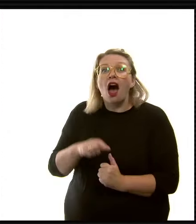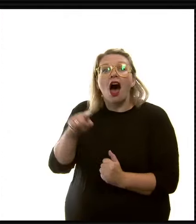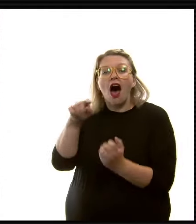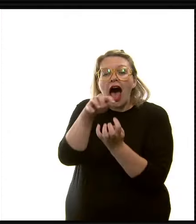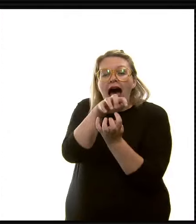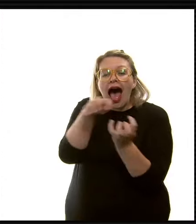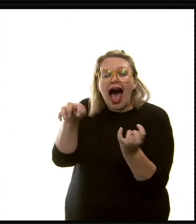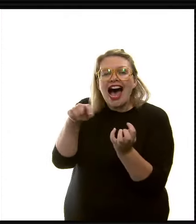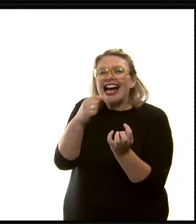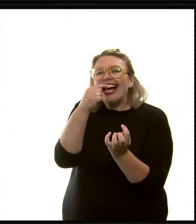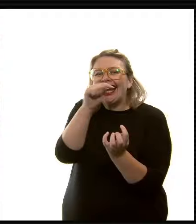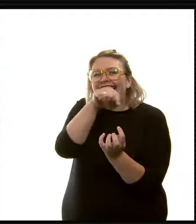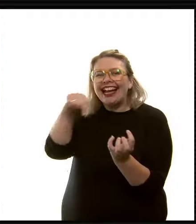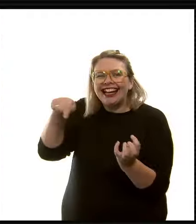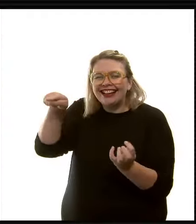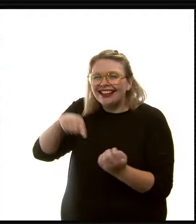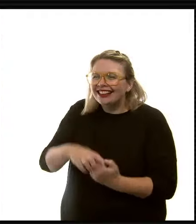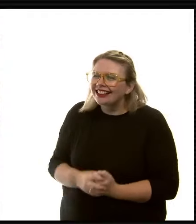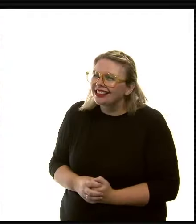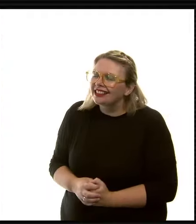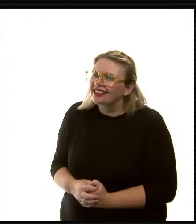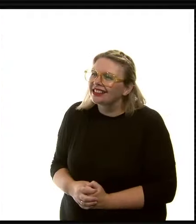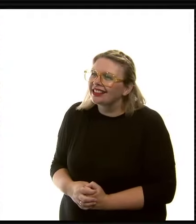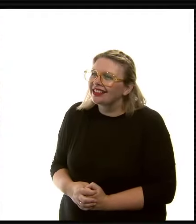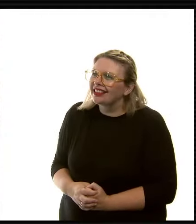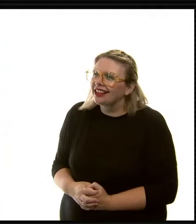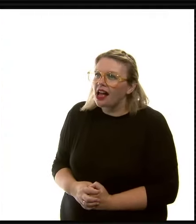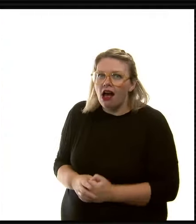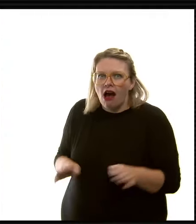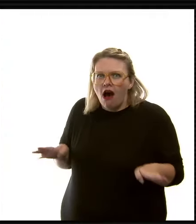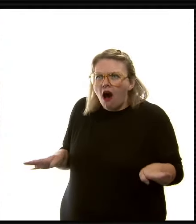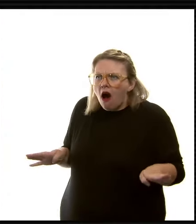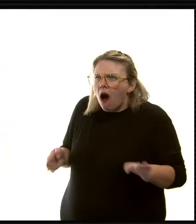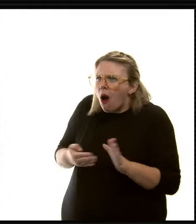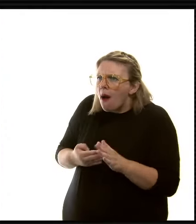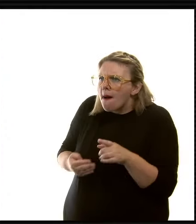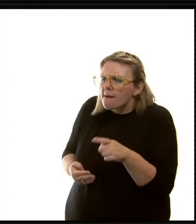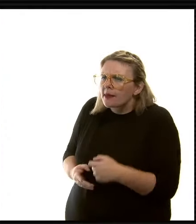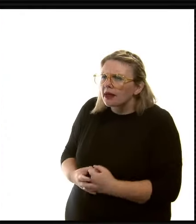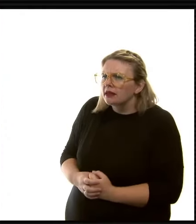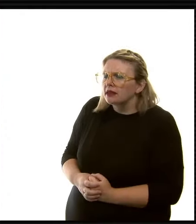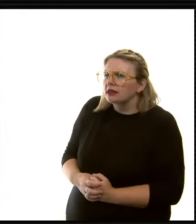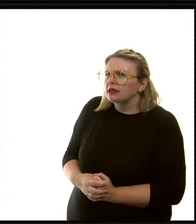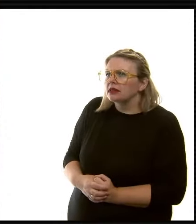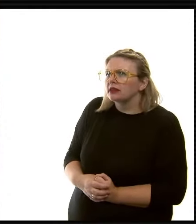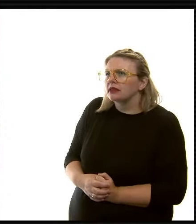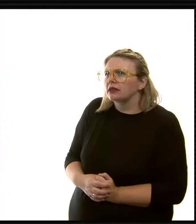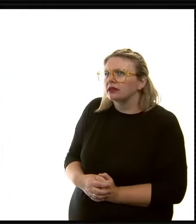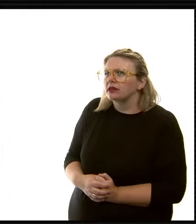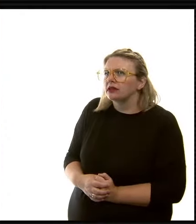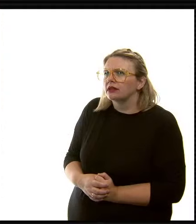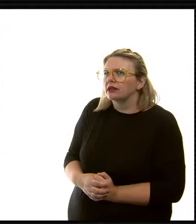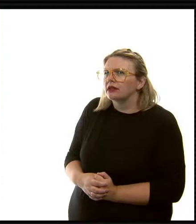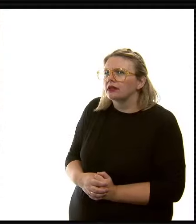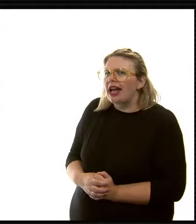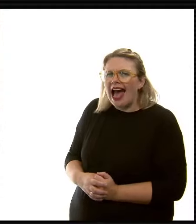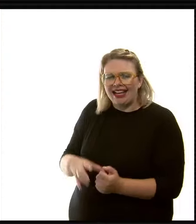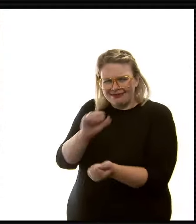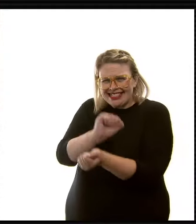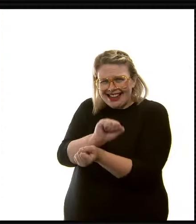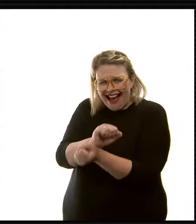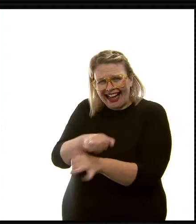like the back of the mouth. Some arms, let's get some arms on. Let's put those on like that. Oh, I'm stuck, I'm stuck.